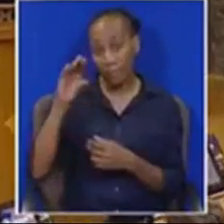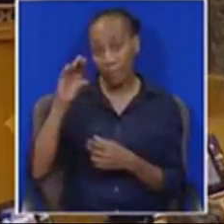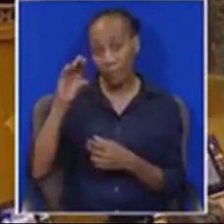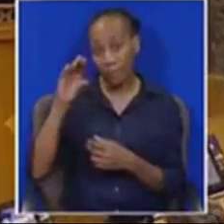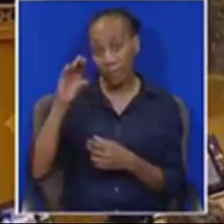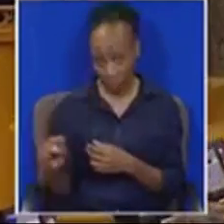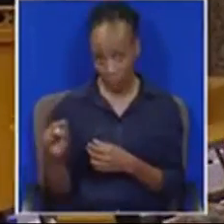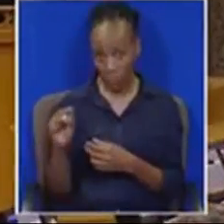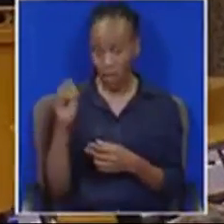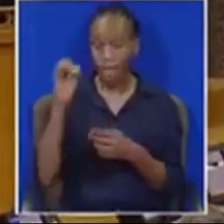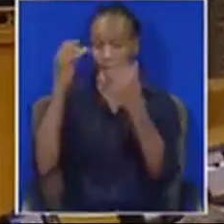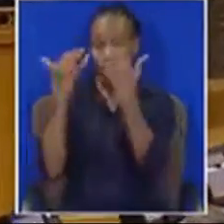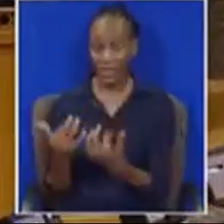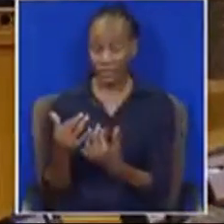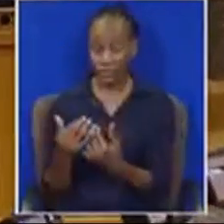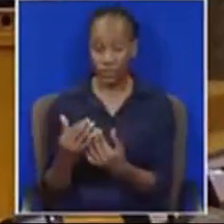sectors.